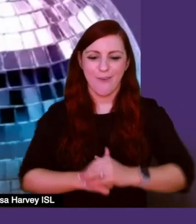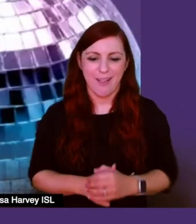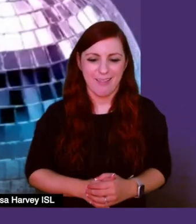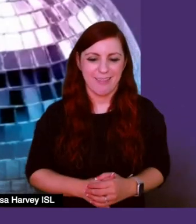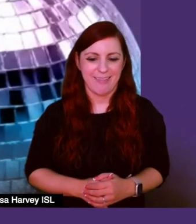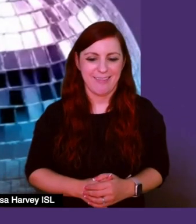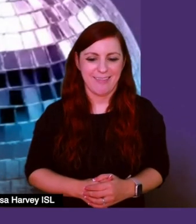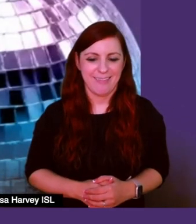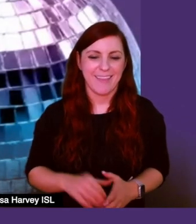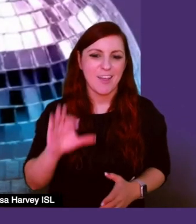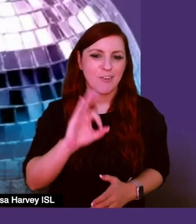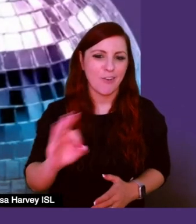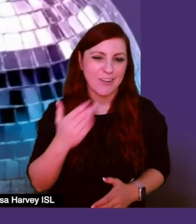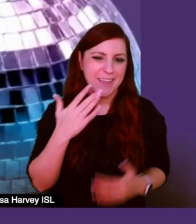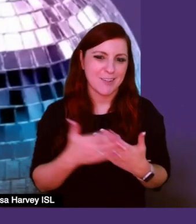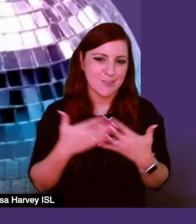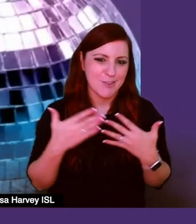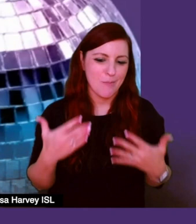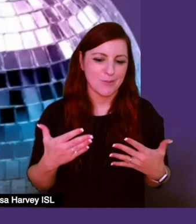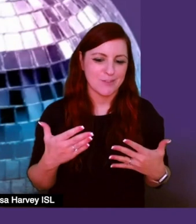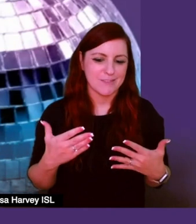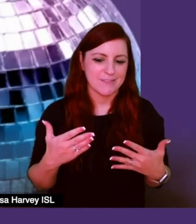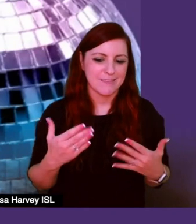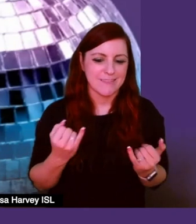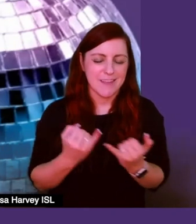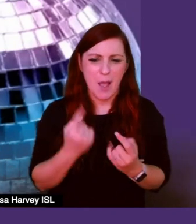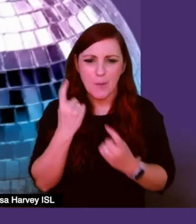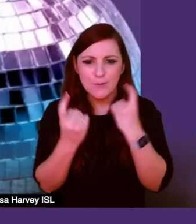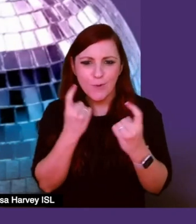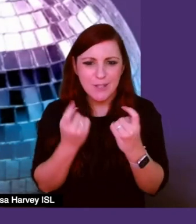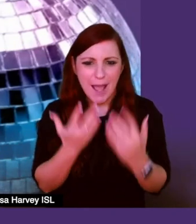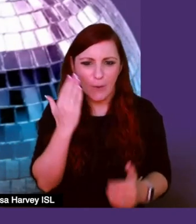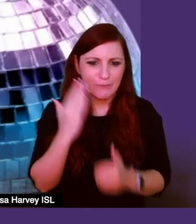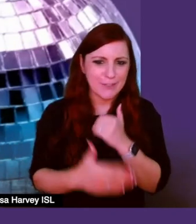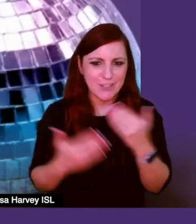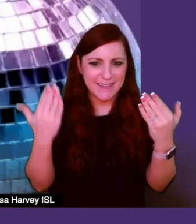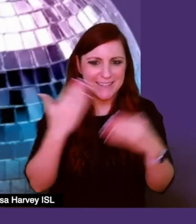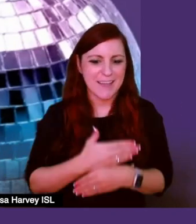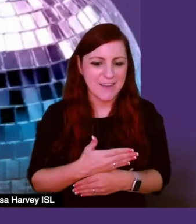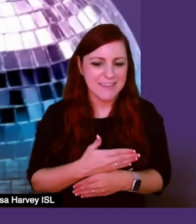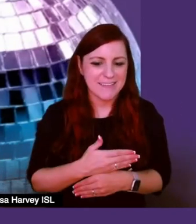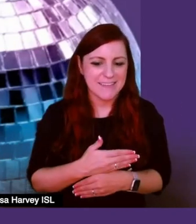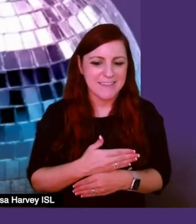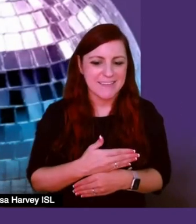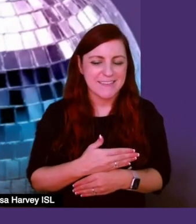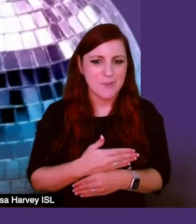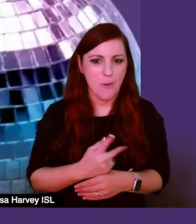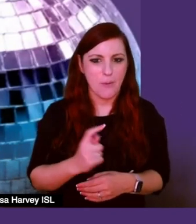Wonderful. Ronnie, thank you so much. And I was wondering how we were going to finish this.